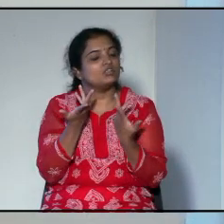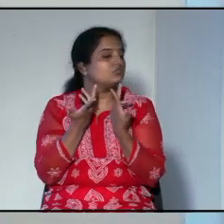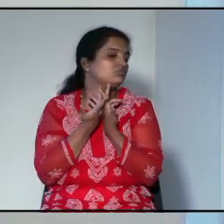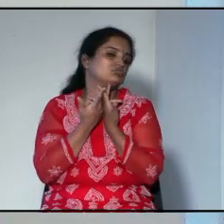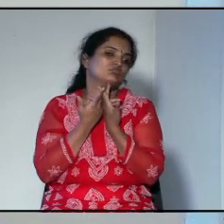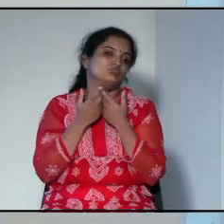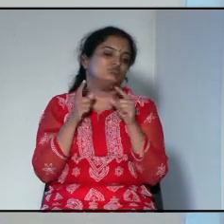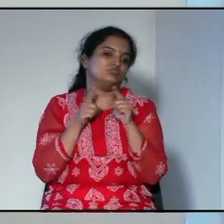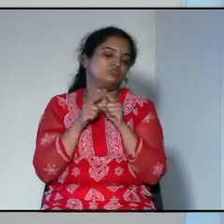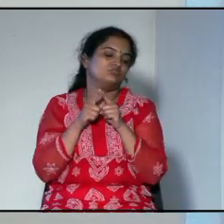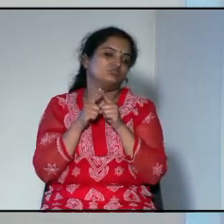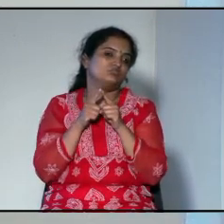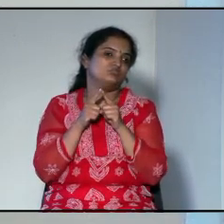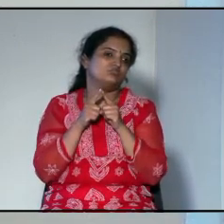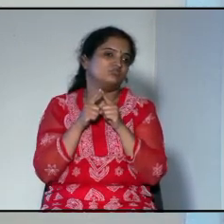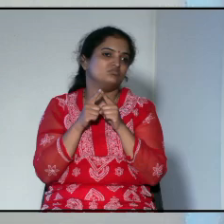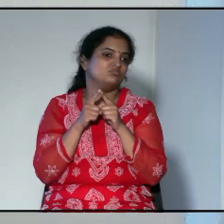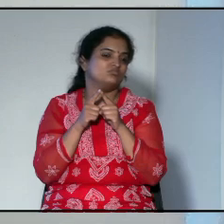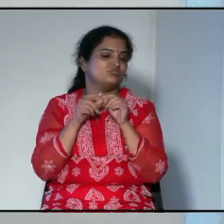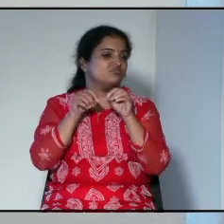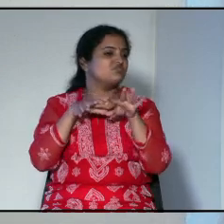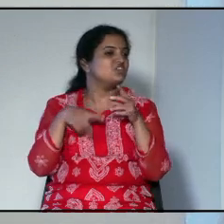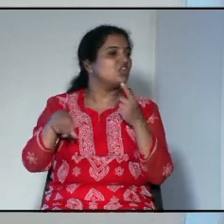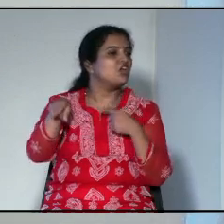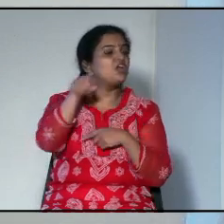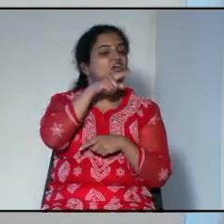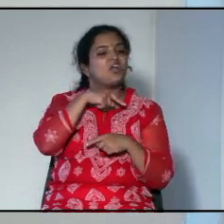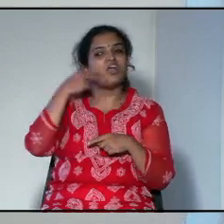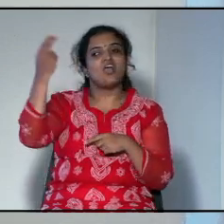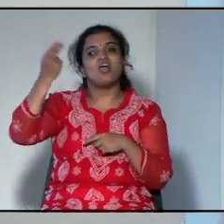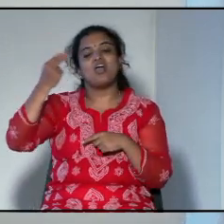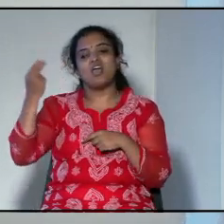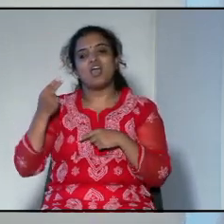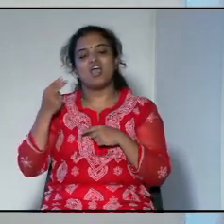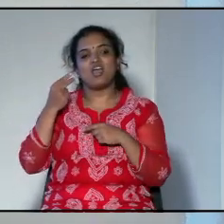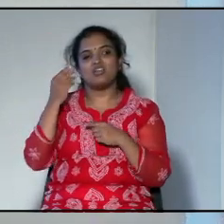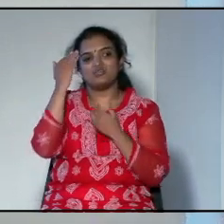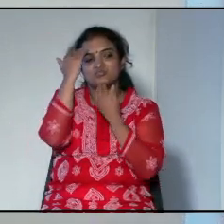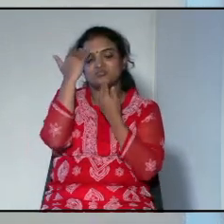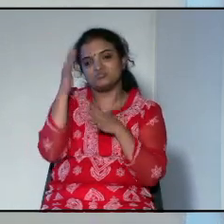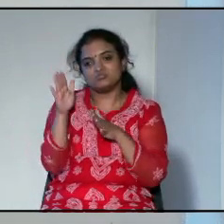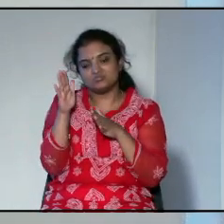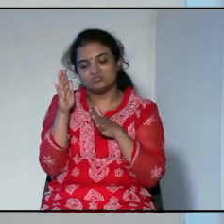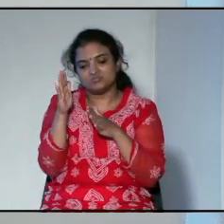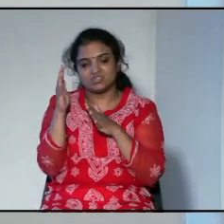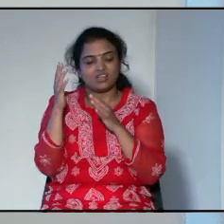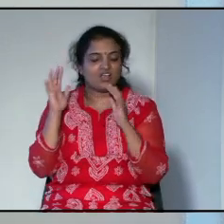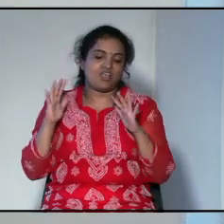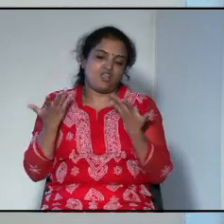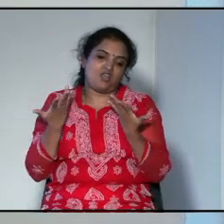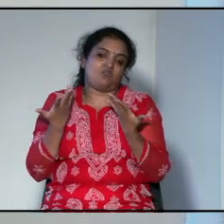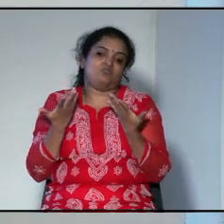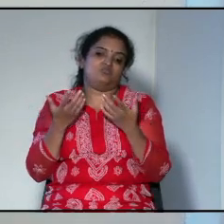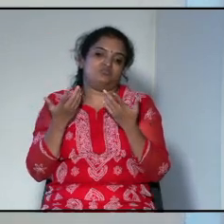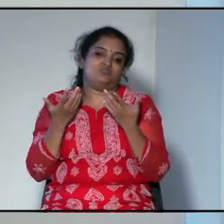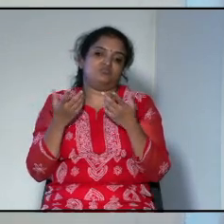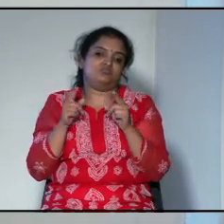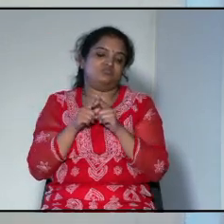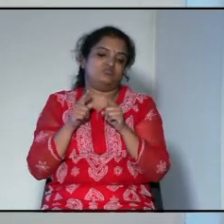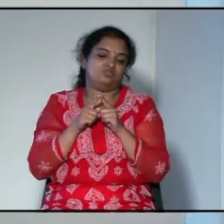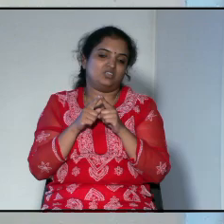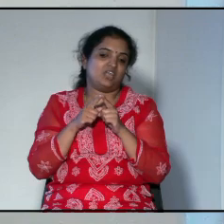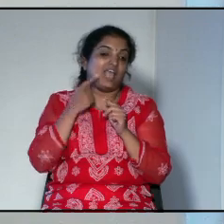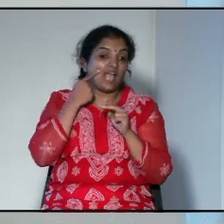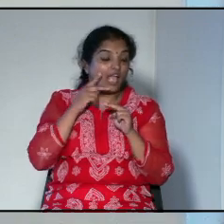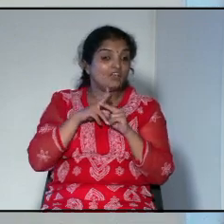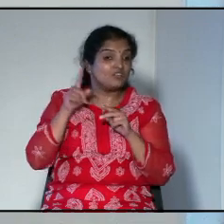city turned its back on her art. And it's now everywhere. So, it would have been, can you imagine how amazing it would have been to have